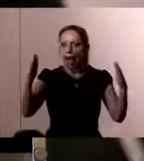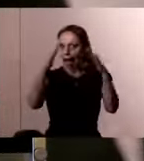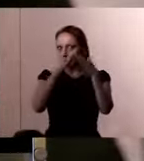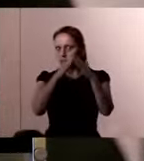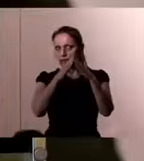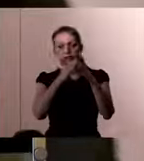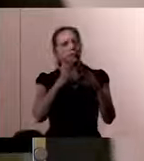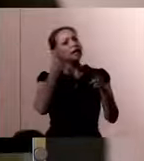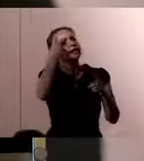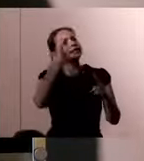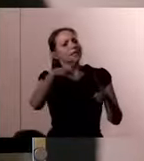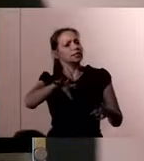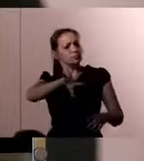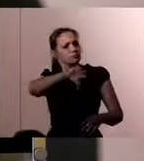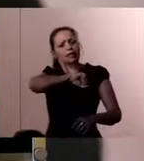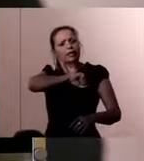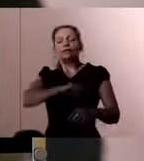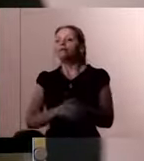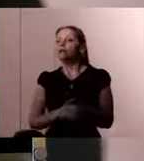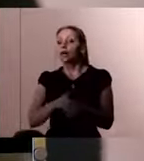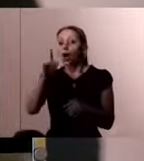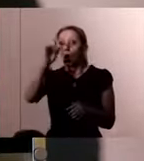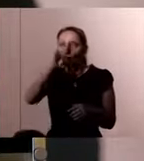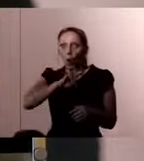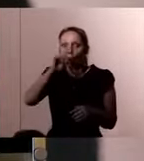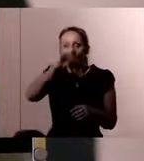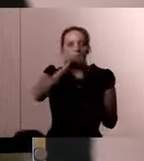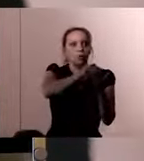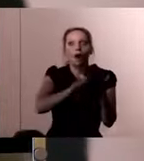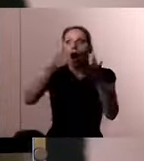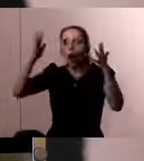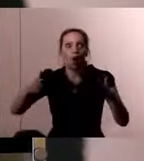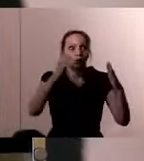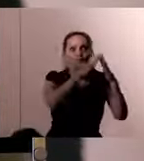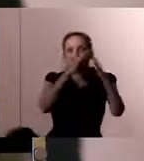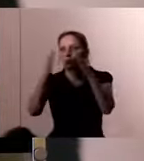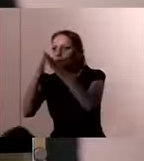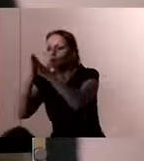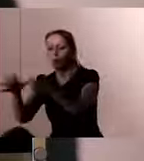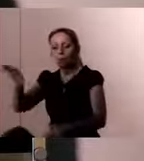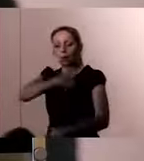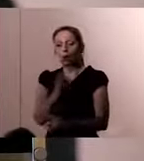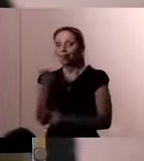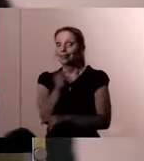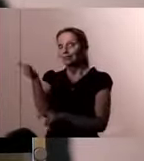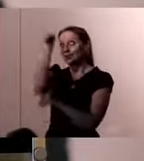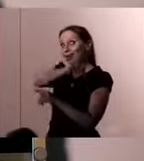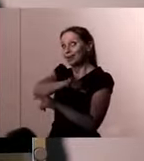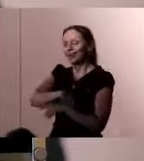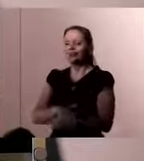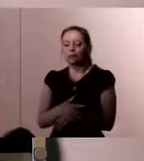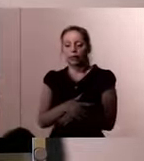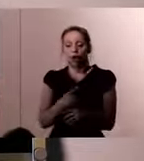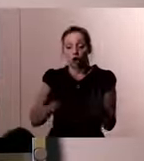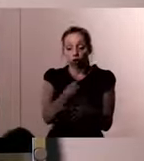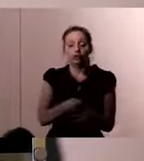considered brave. People who leverage a lot of property are bold and smart. Renters